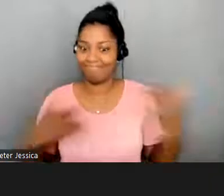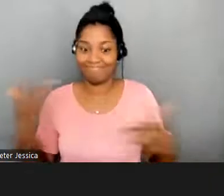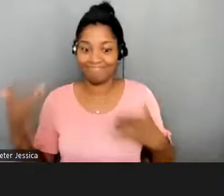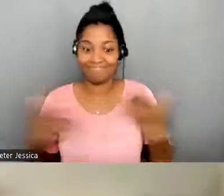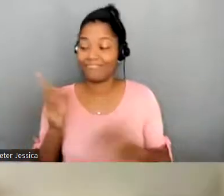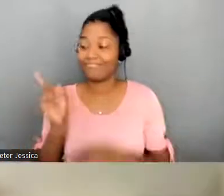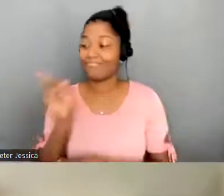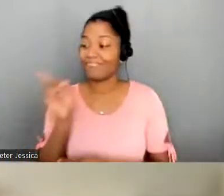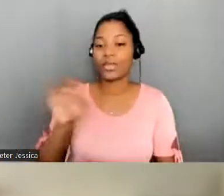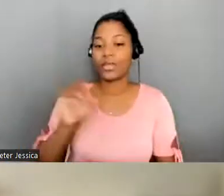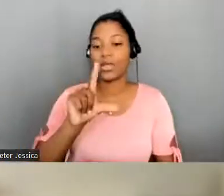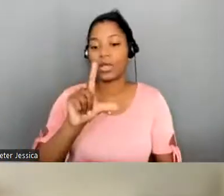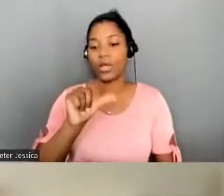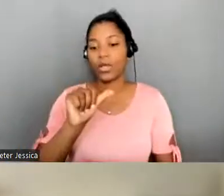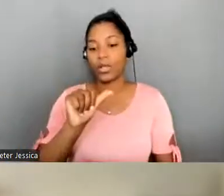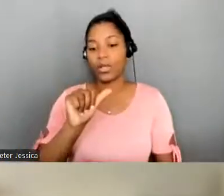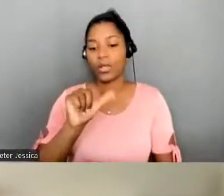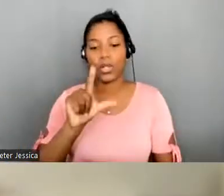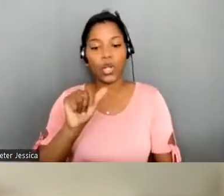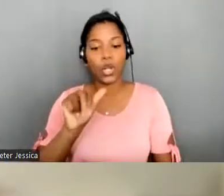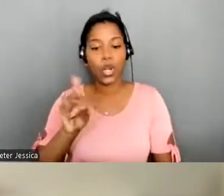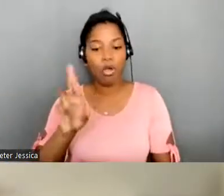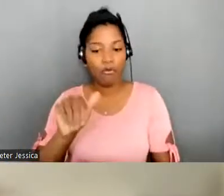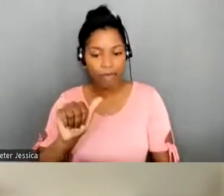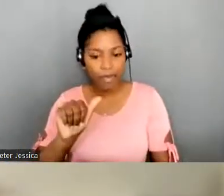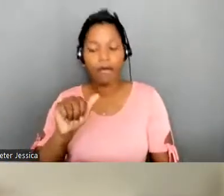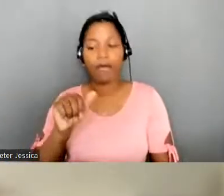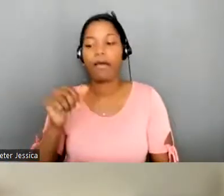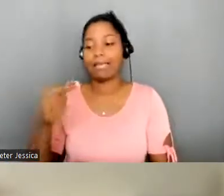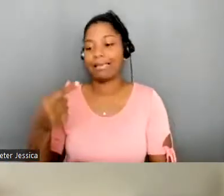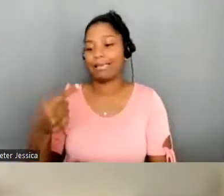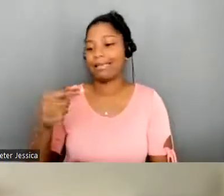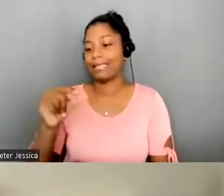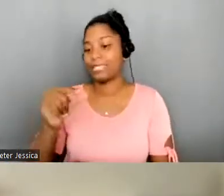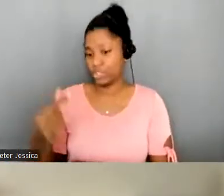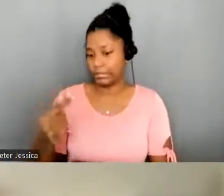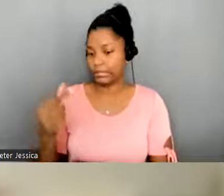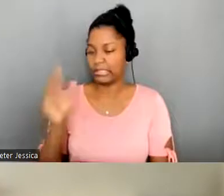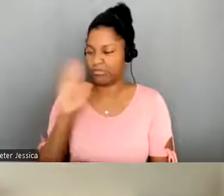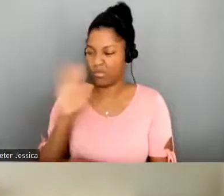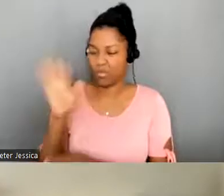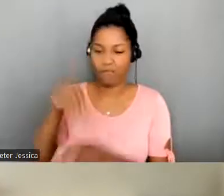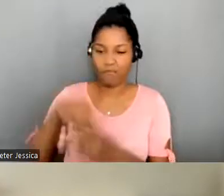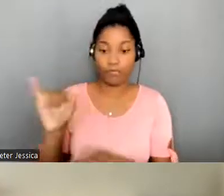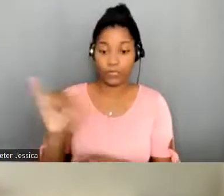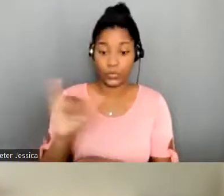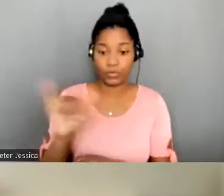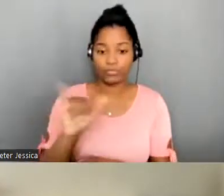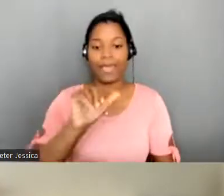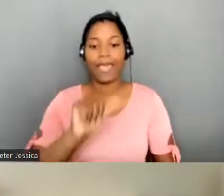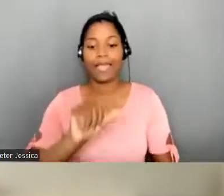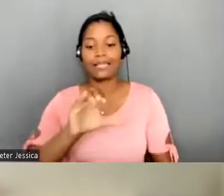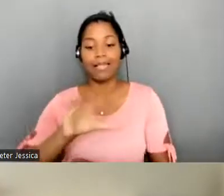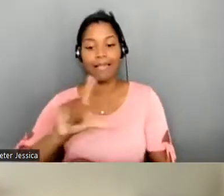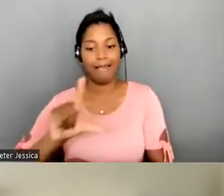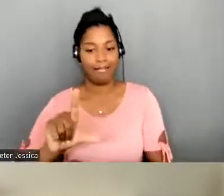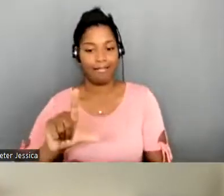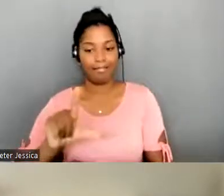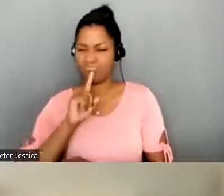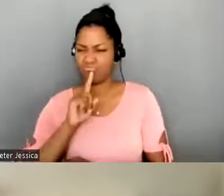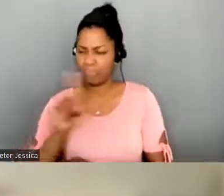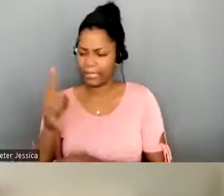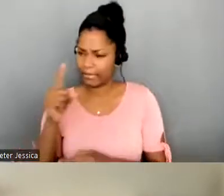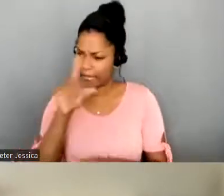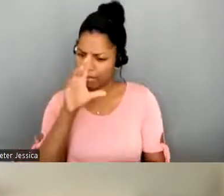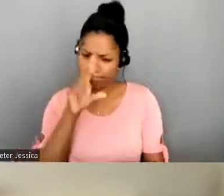by Lori Gearhart with the Administration for Community Living. ACL is a leader in working to address social isolation